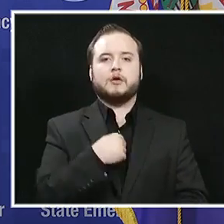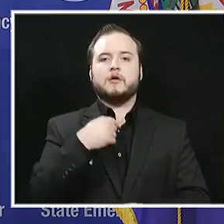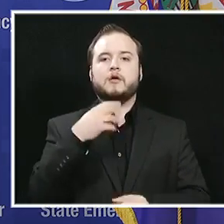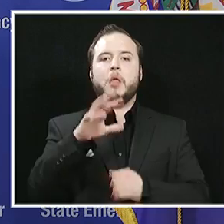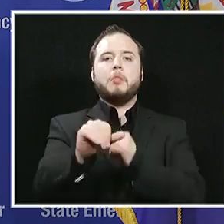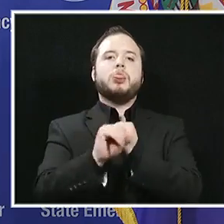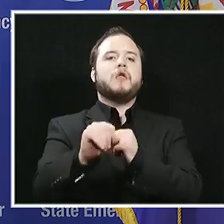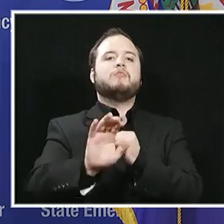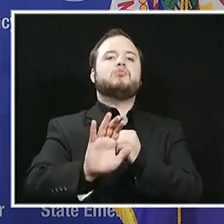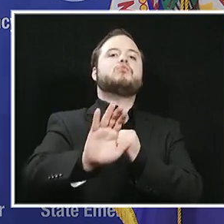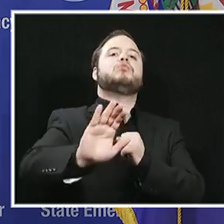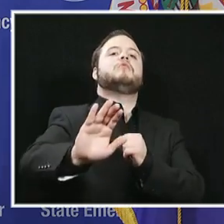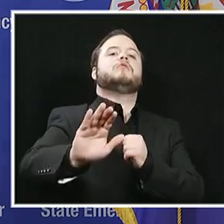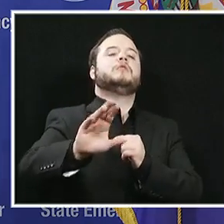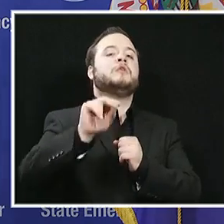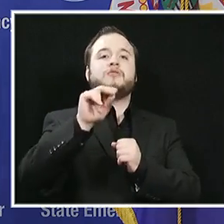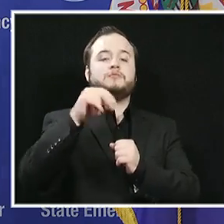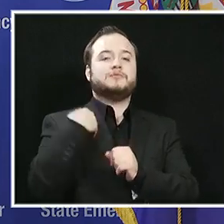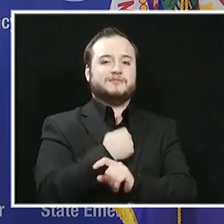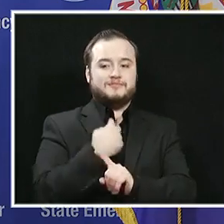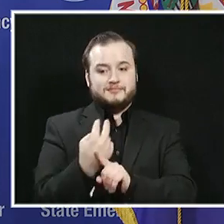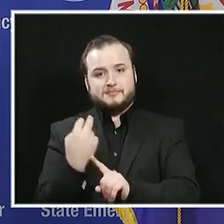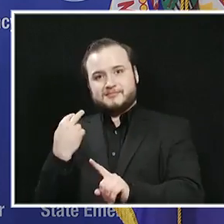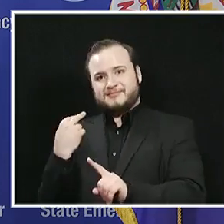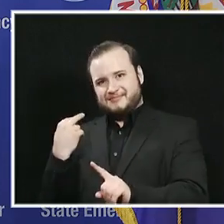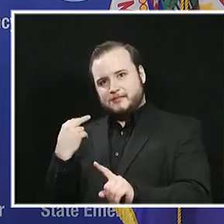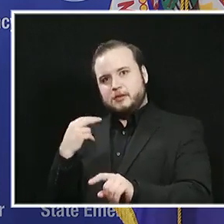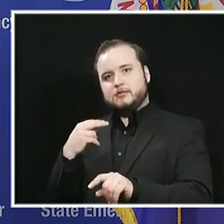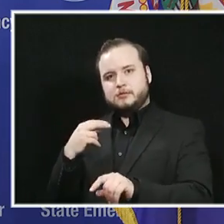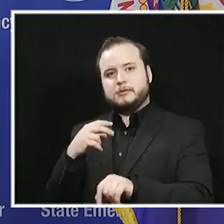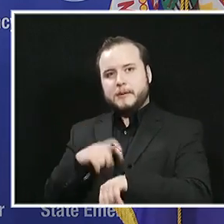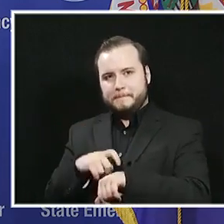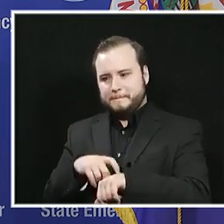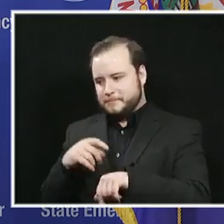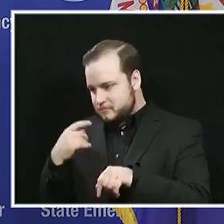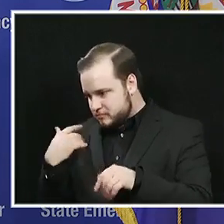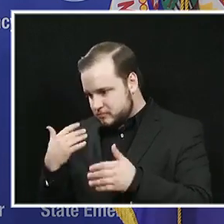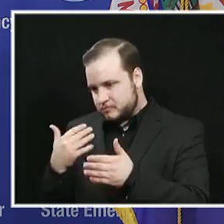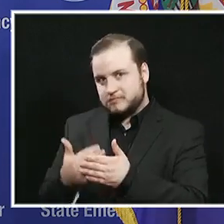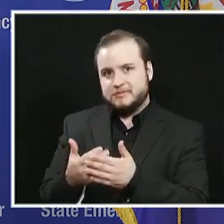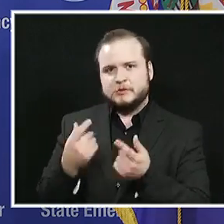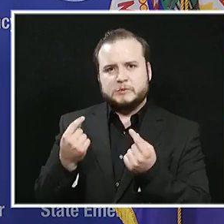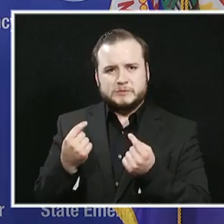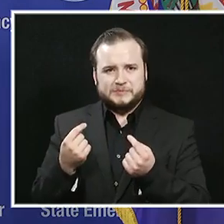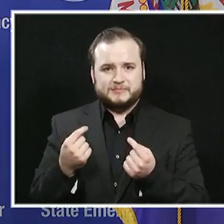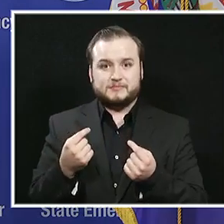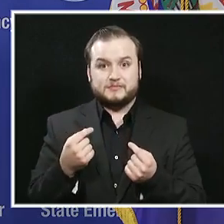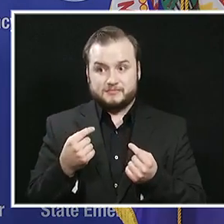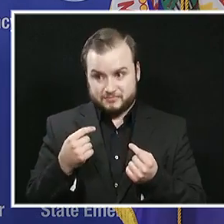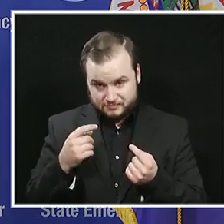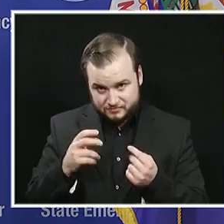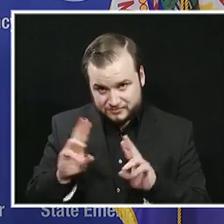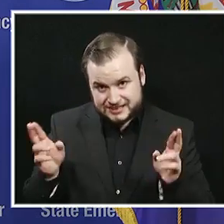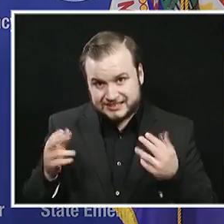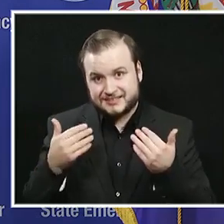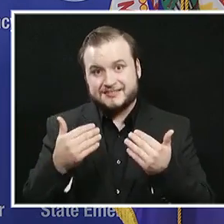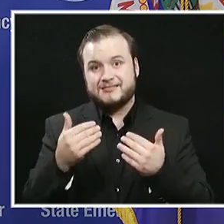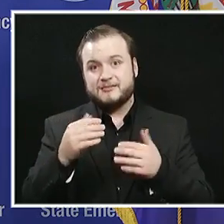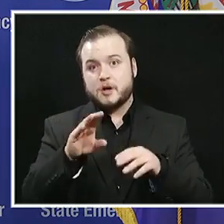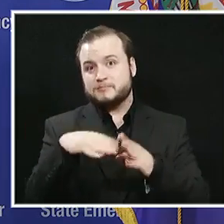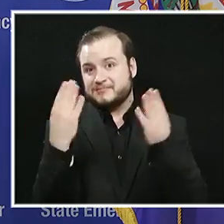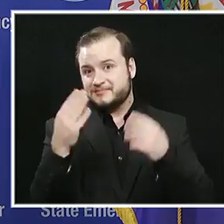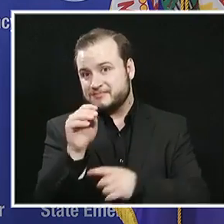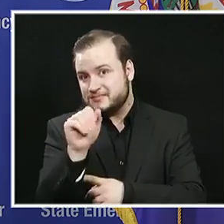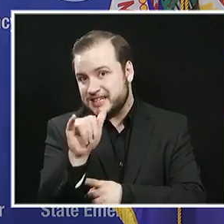not about, again, I'm not saying she's going to be open on the 18th, but I'm not saying that there's not a way we can think about patios or their ways to do this. How do